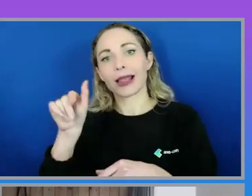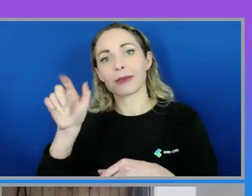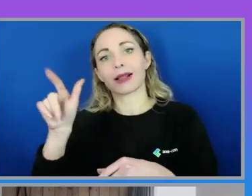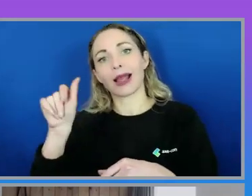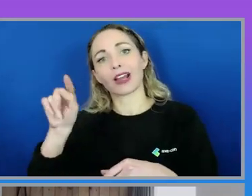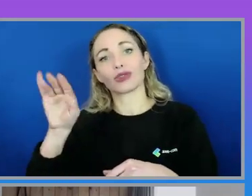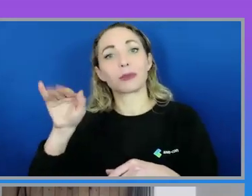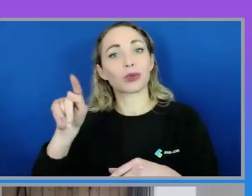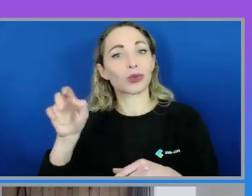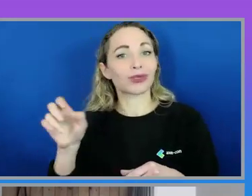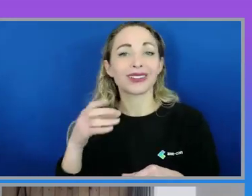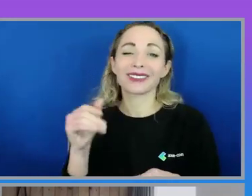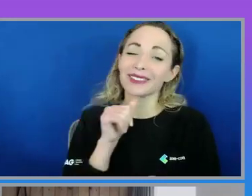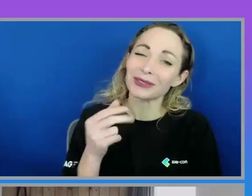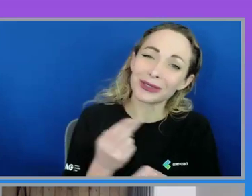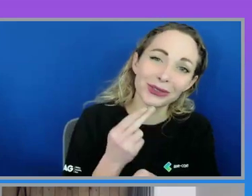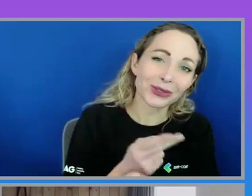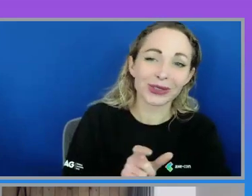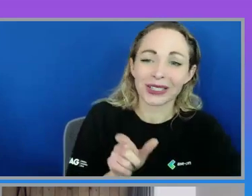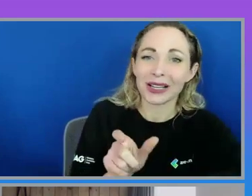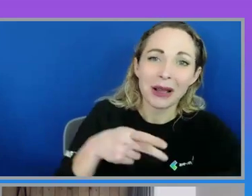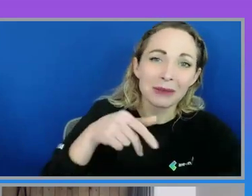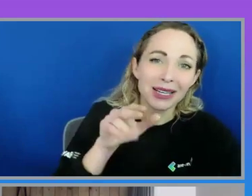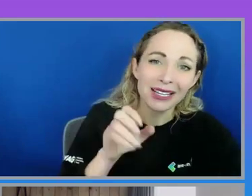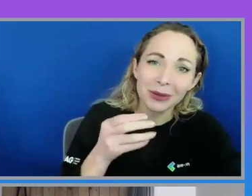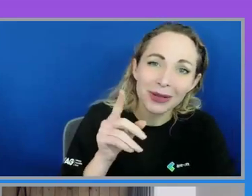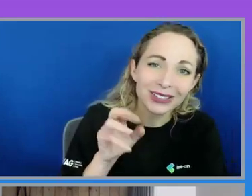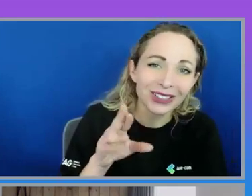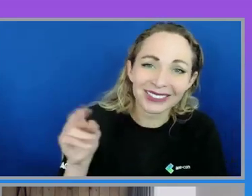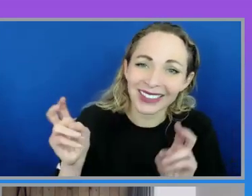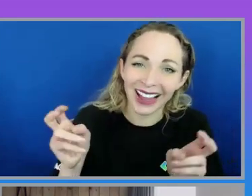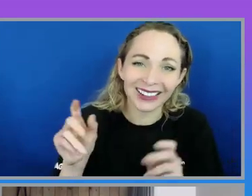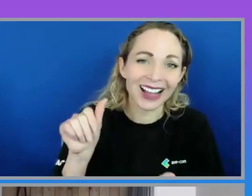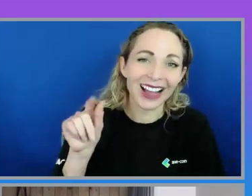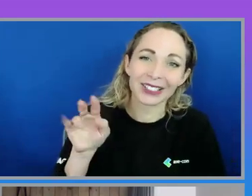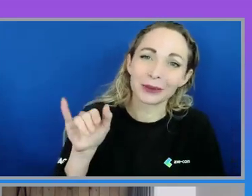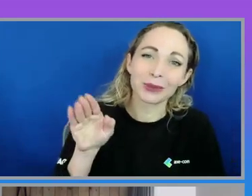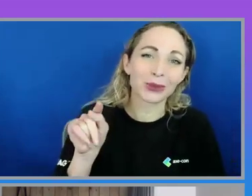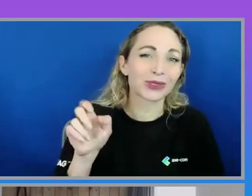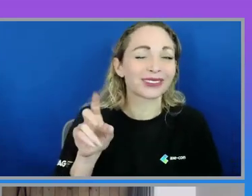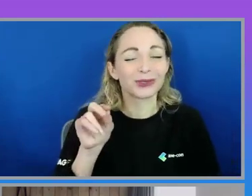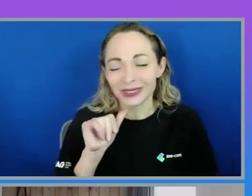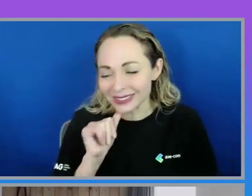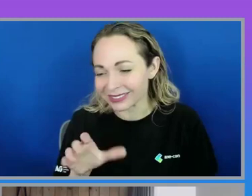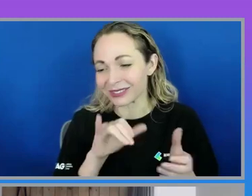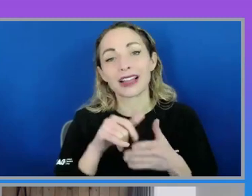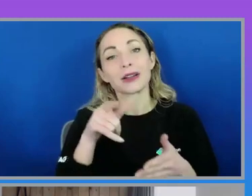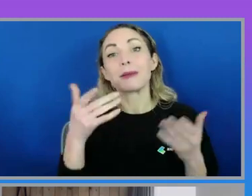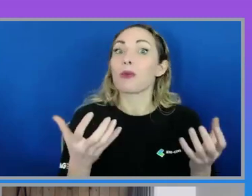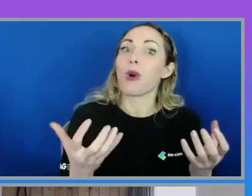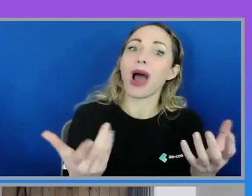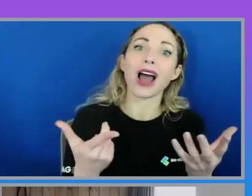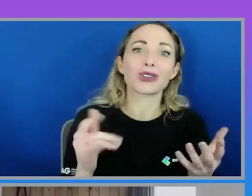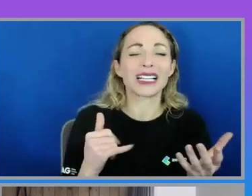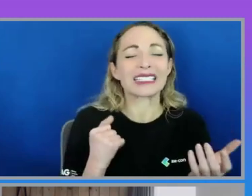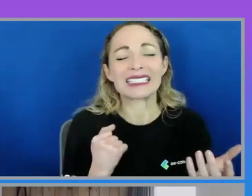And just don't use placeholder and title attributes. Like, just don't do it. You might want to. Your designer's like,